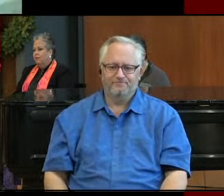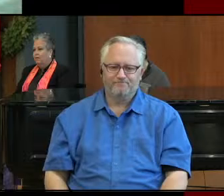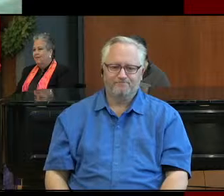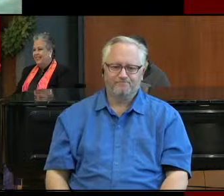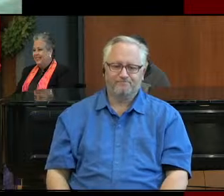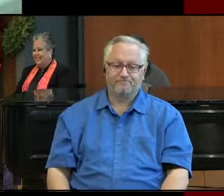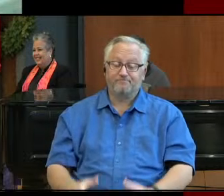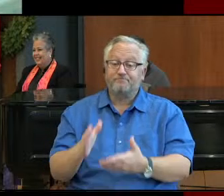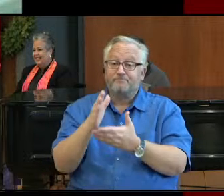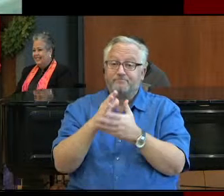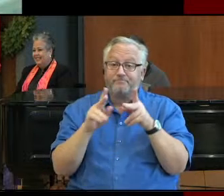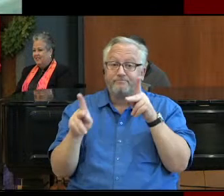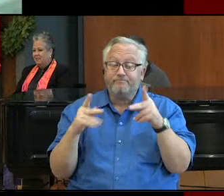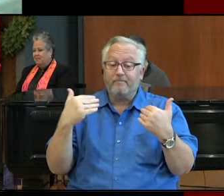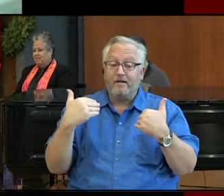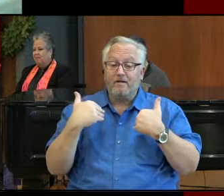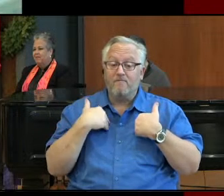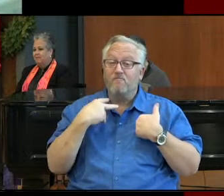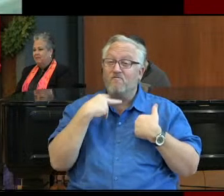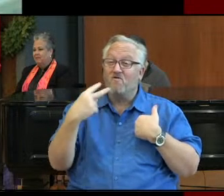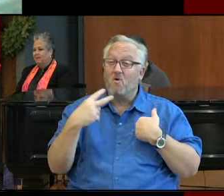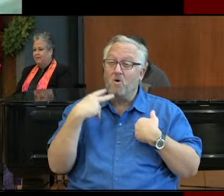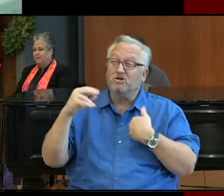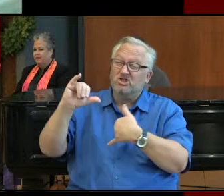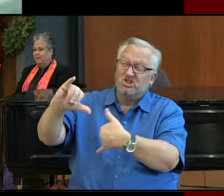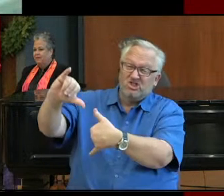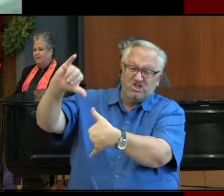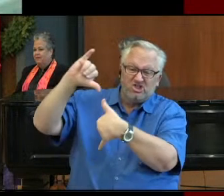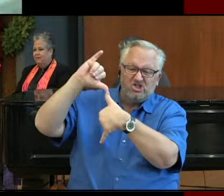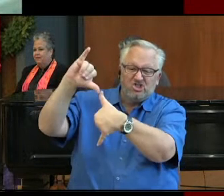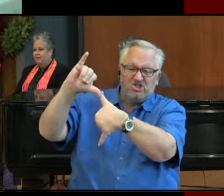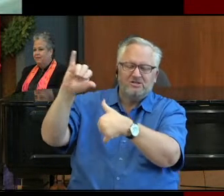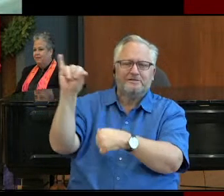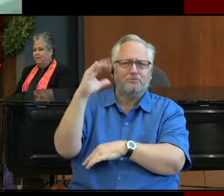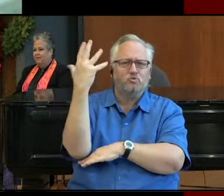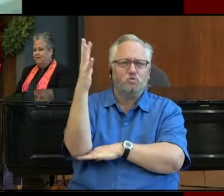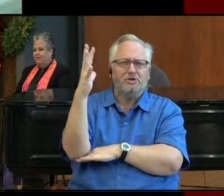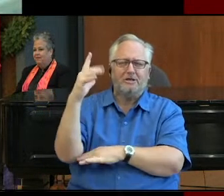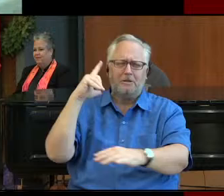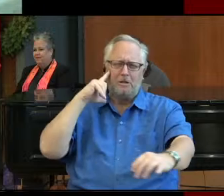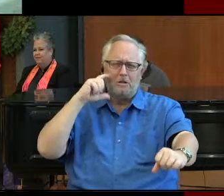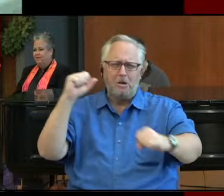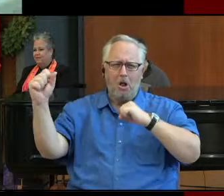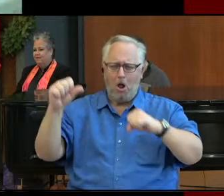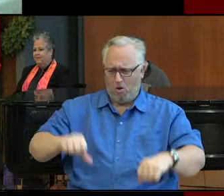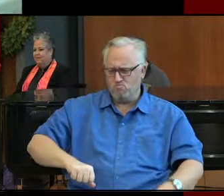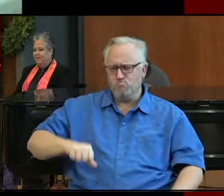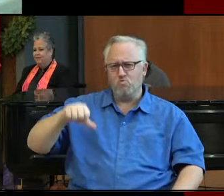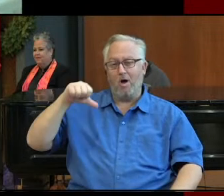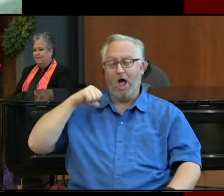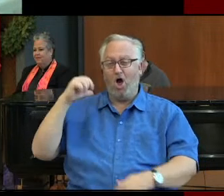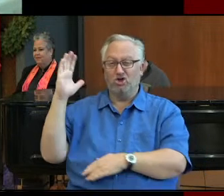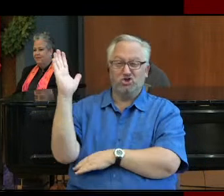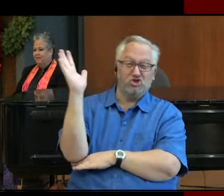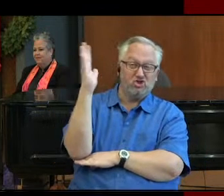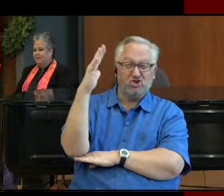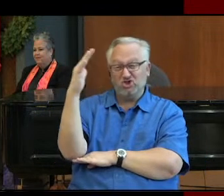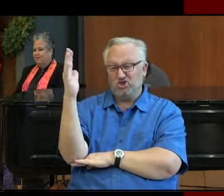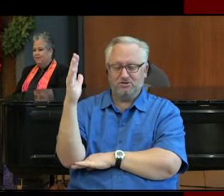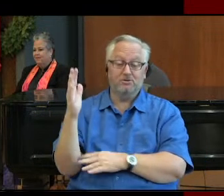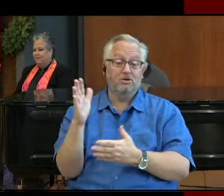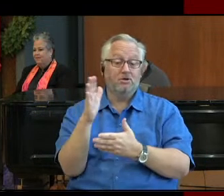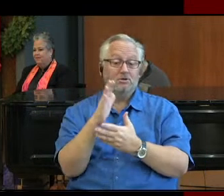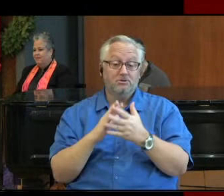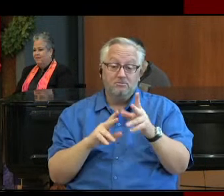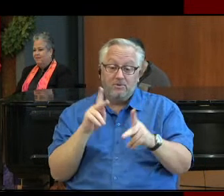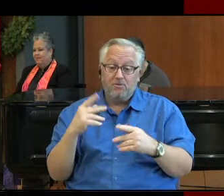Some have a voice as tall as a tree, loud and proud and sways in the breeze.